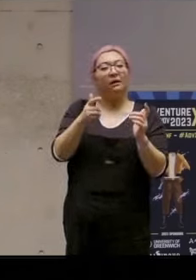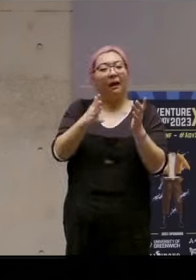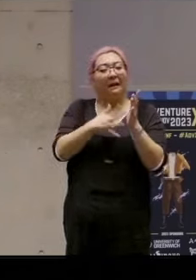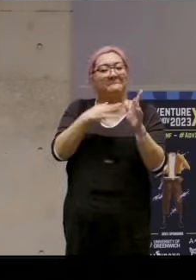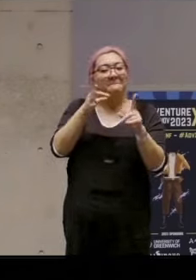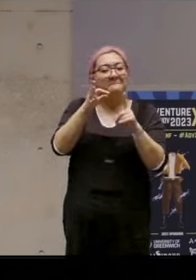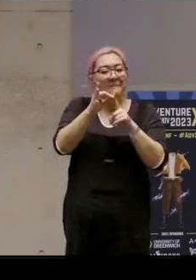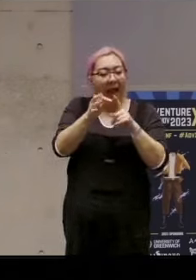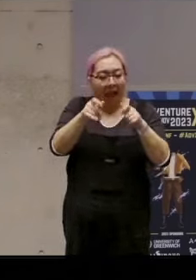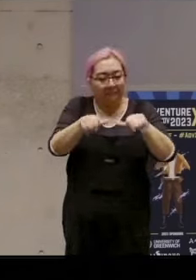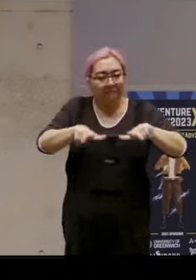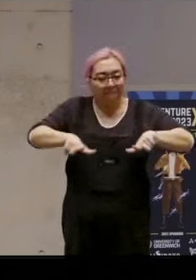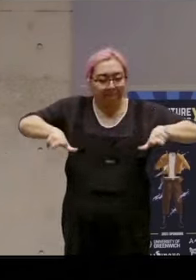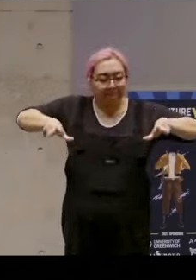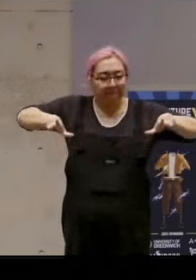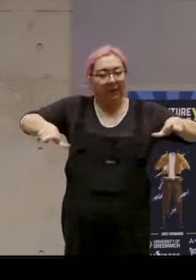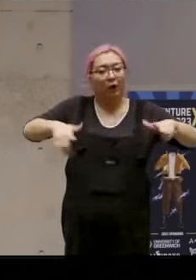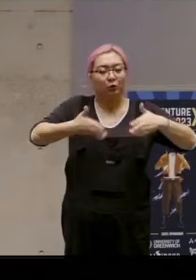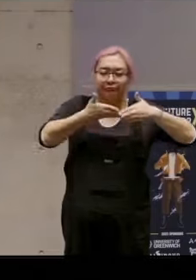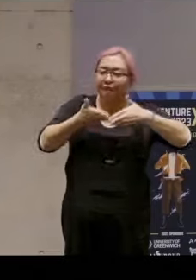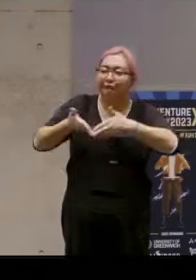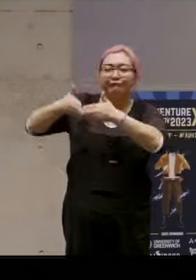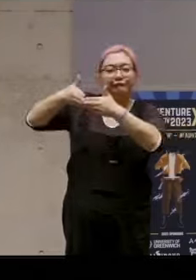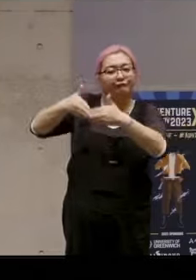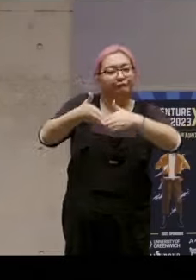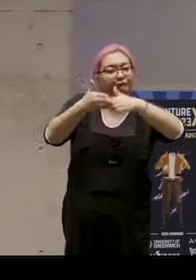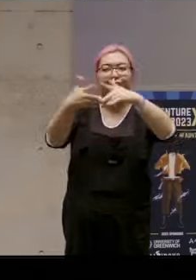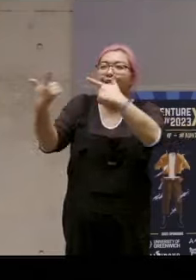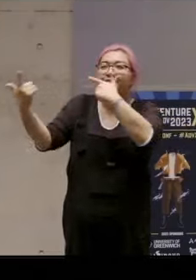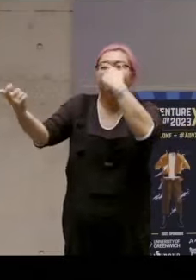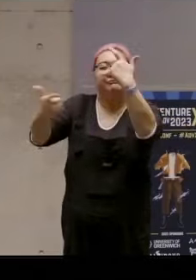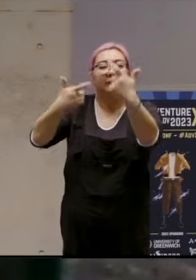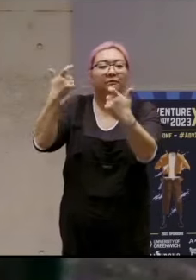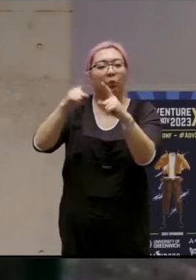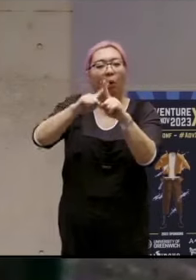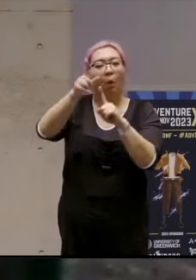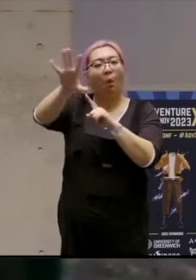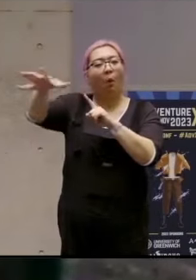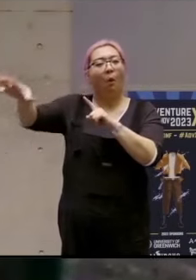edutainment project which accurately represents its source material.